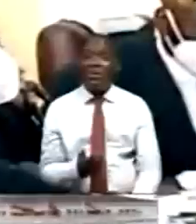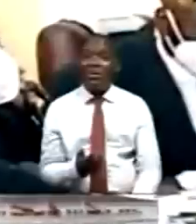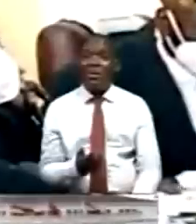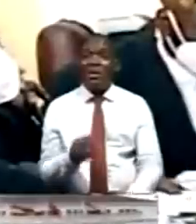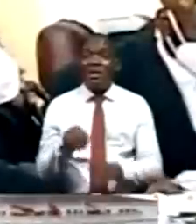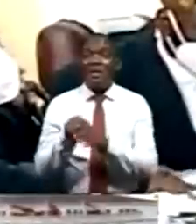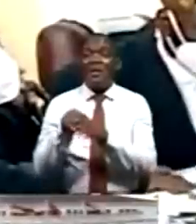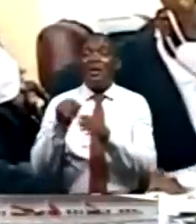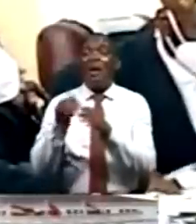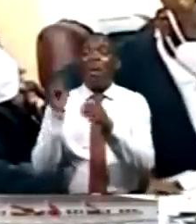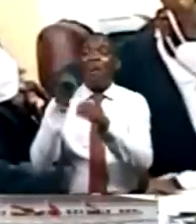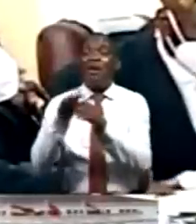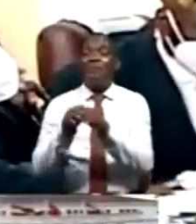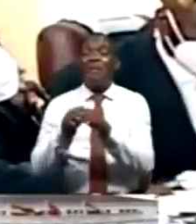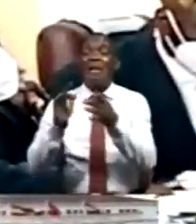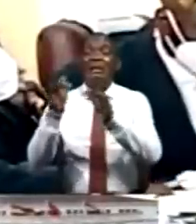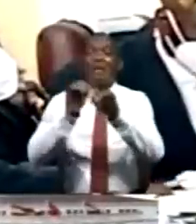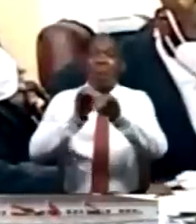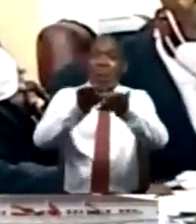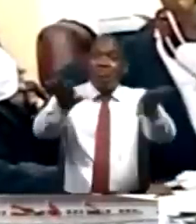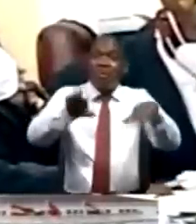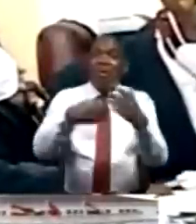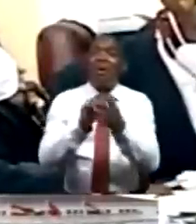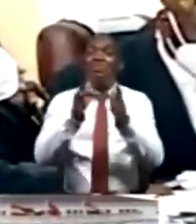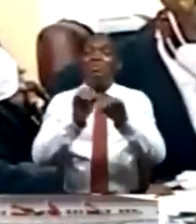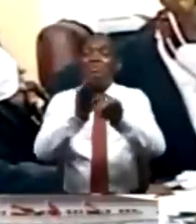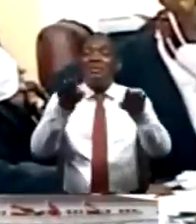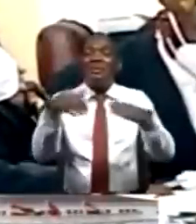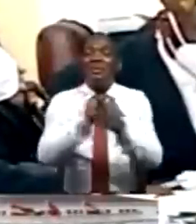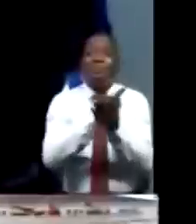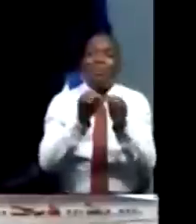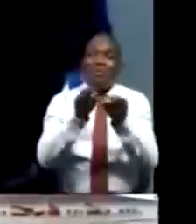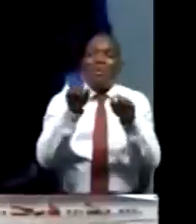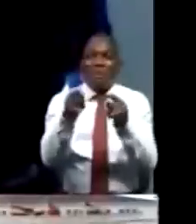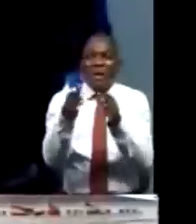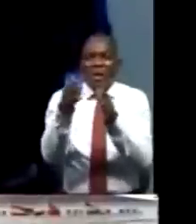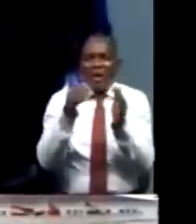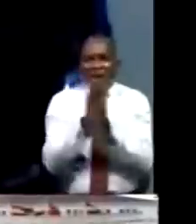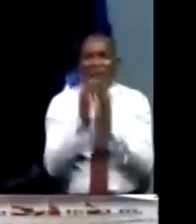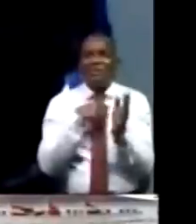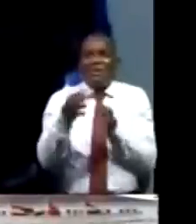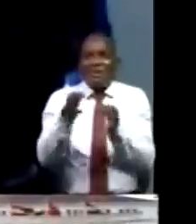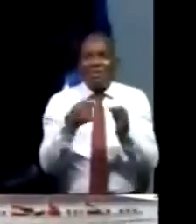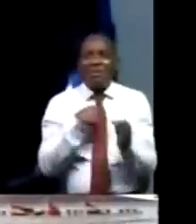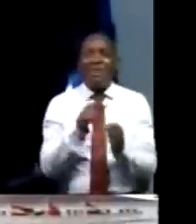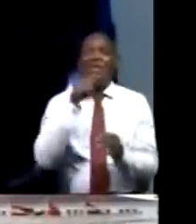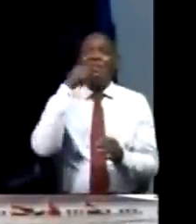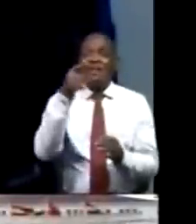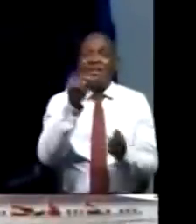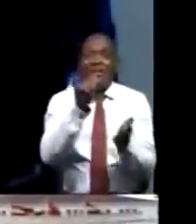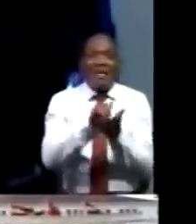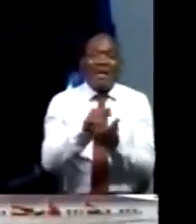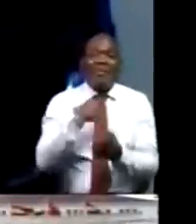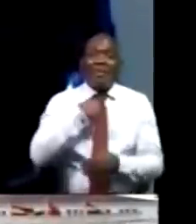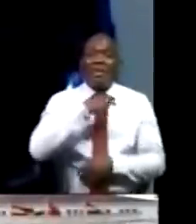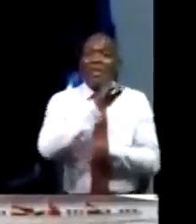in the social media and on the media as well. No, you're asking me to testify, and I'm saying categorically that